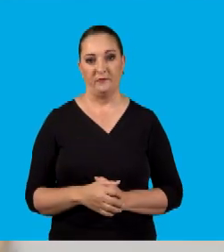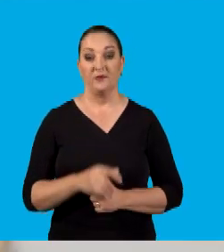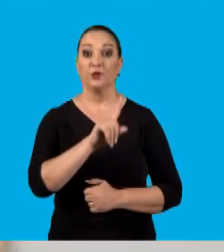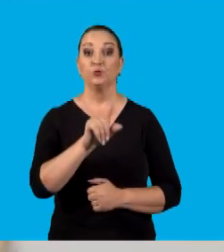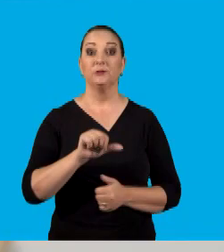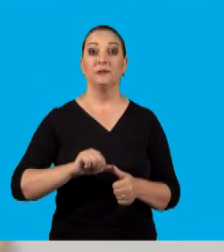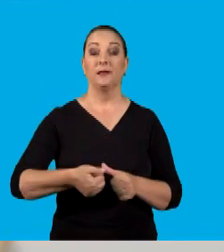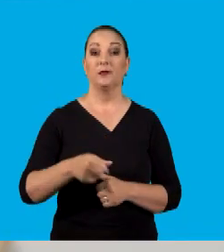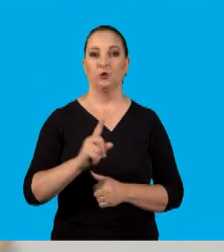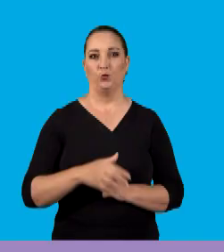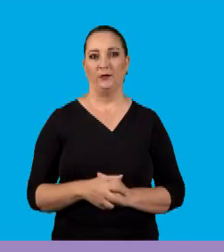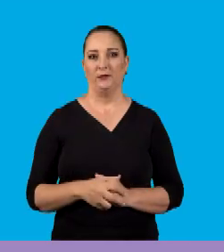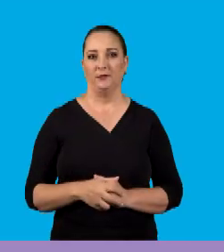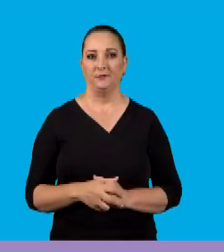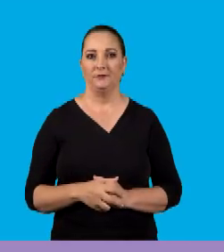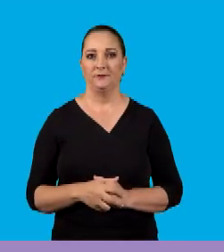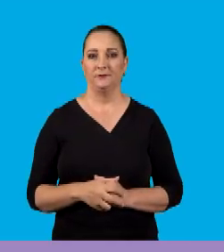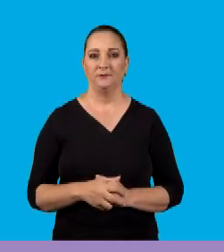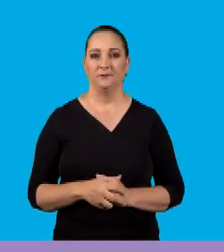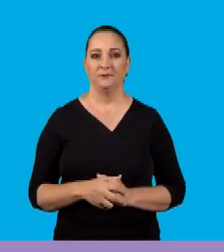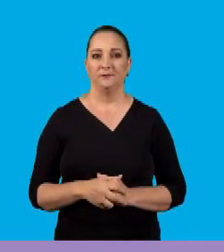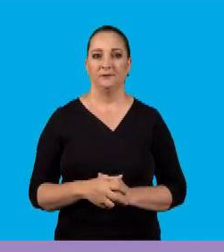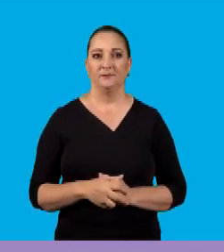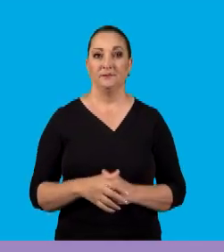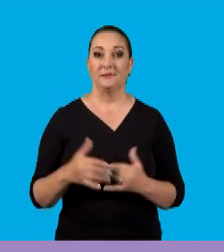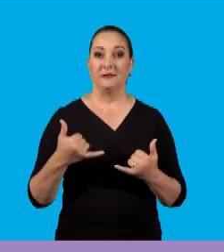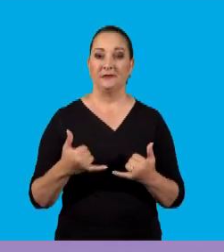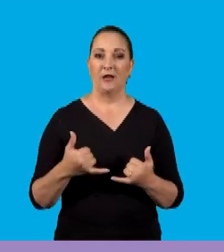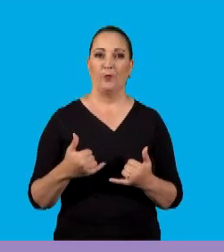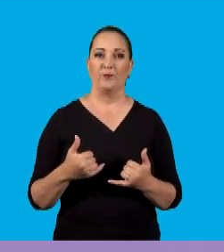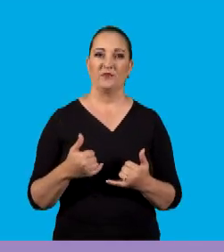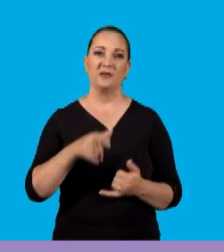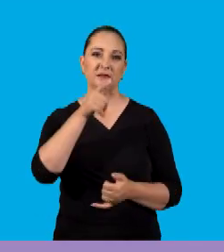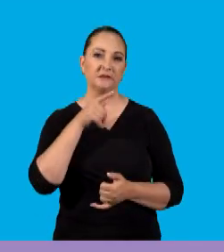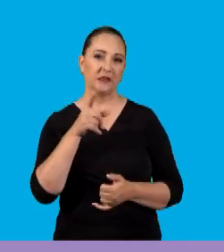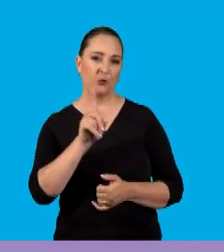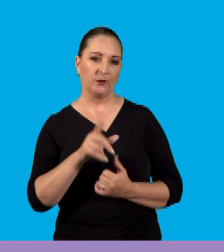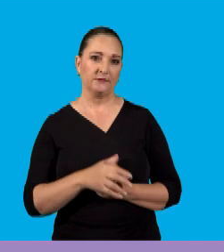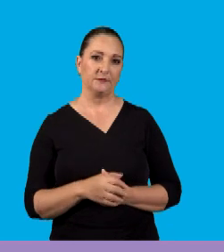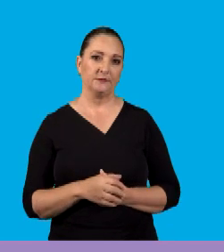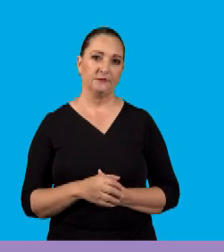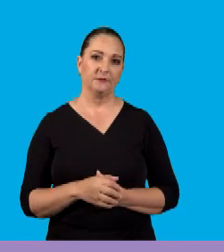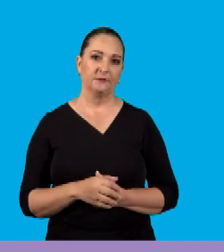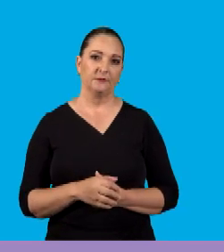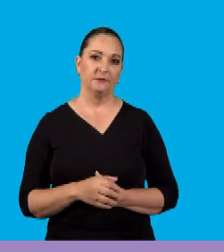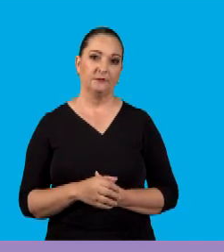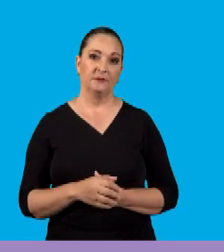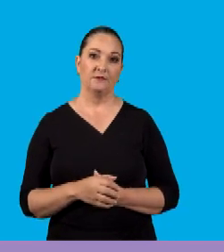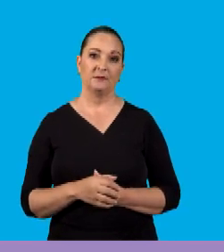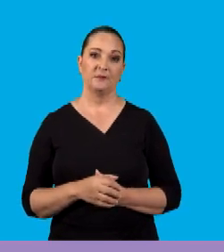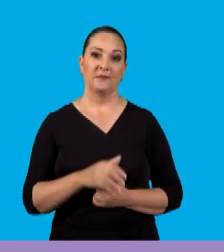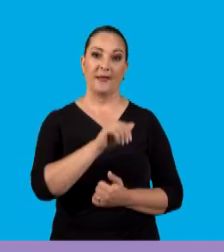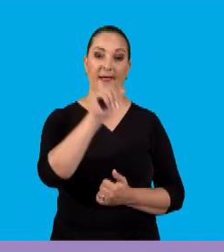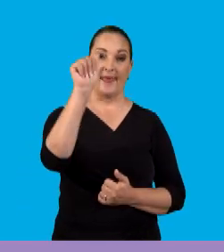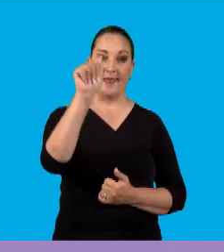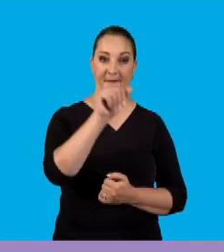Let's look at the next question. The second application question reads as follows: prove if